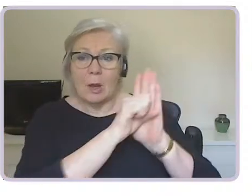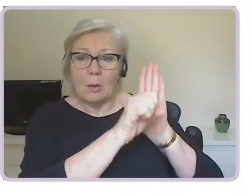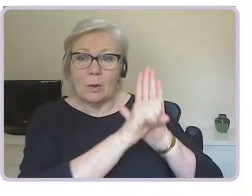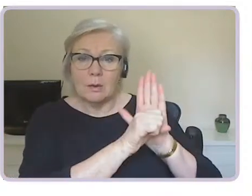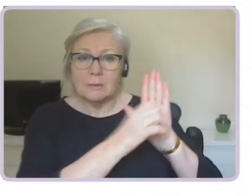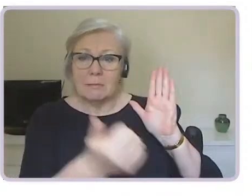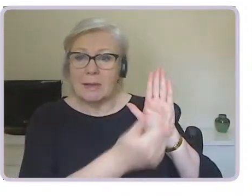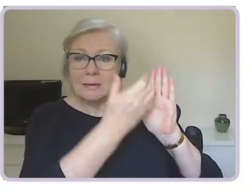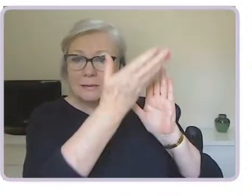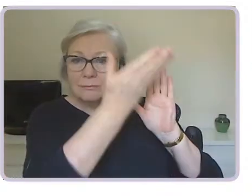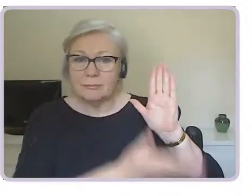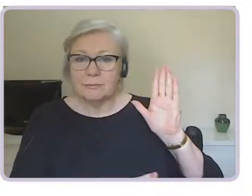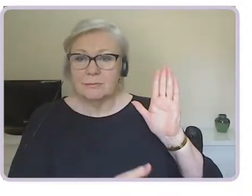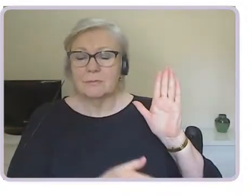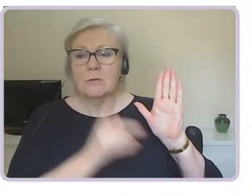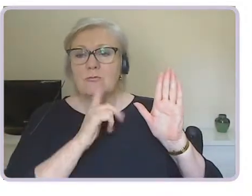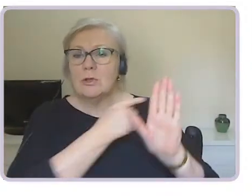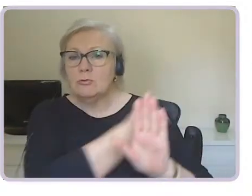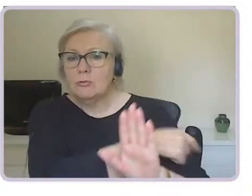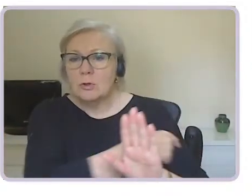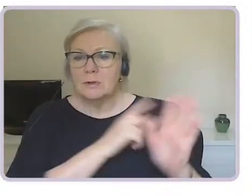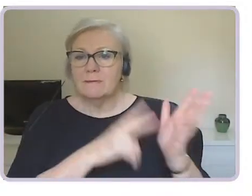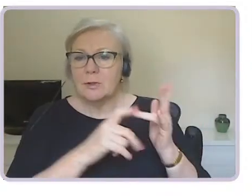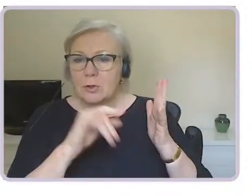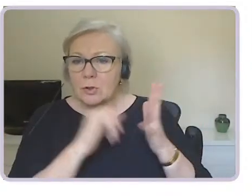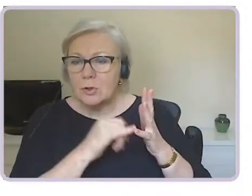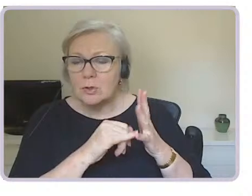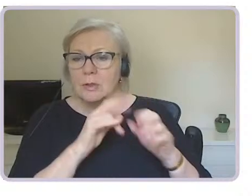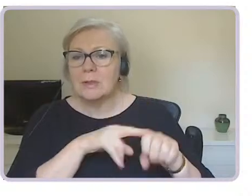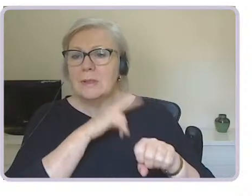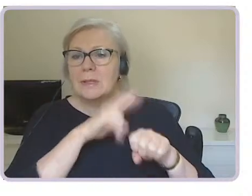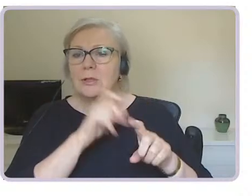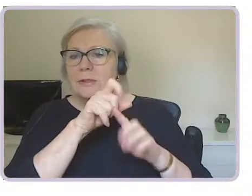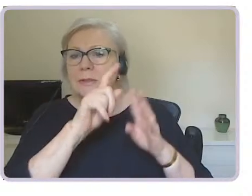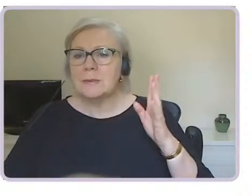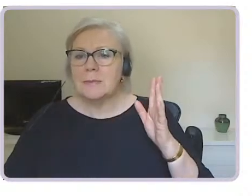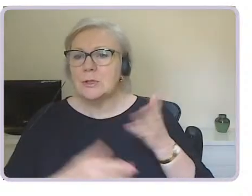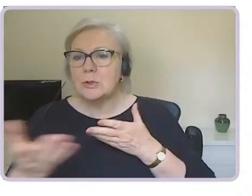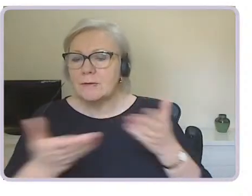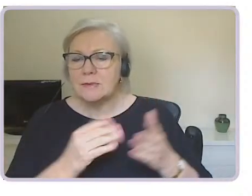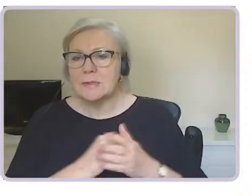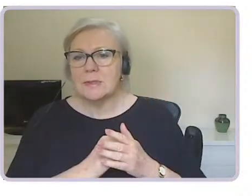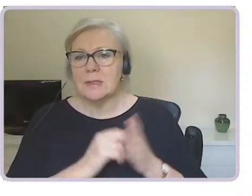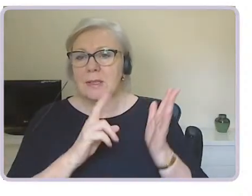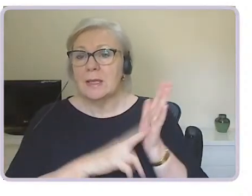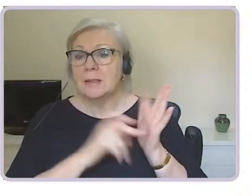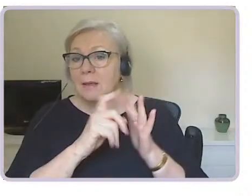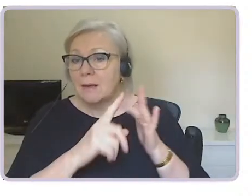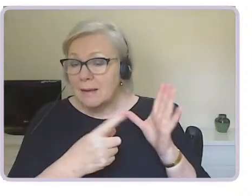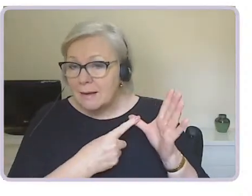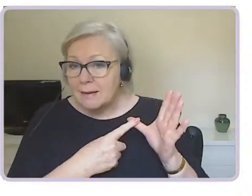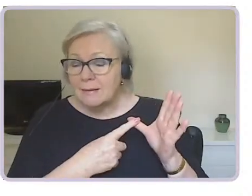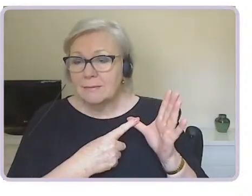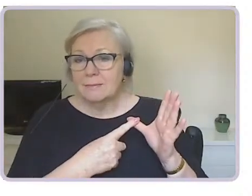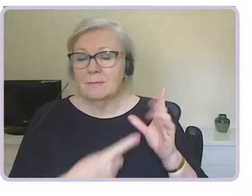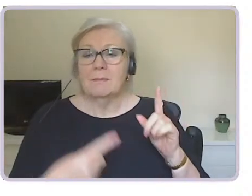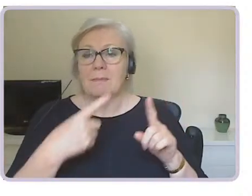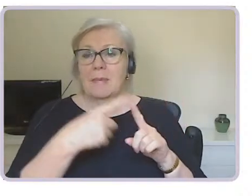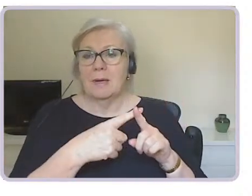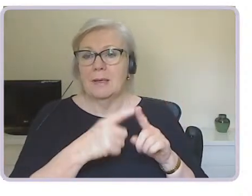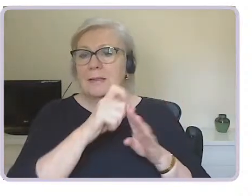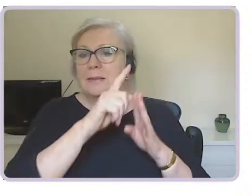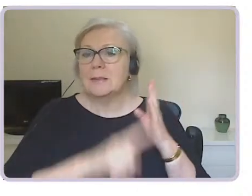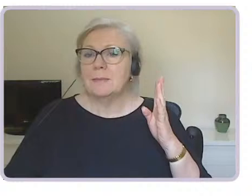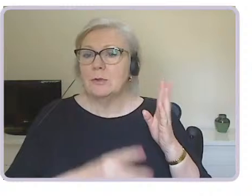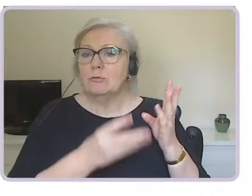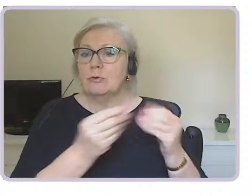like Red Cross, VCOS, National Disability Services, NDIA, and Disability Resource